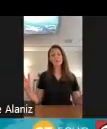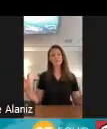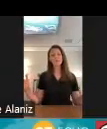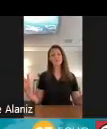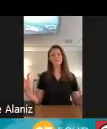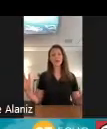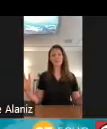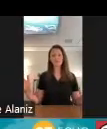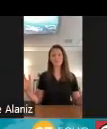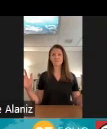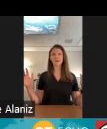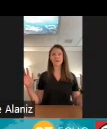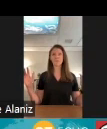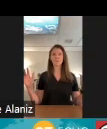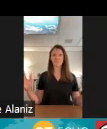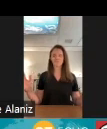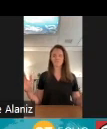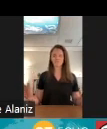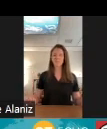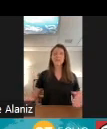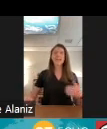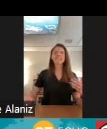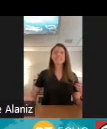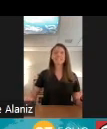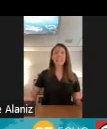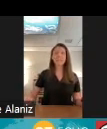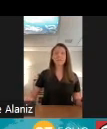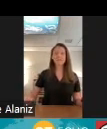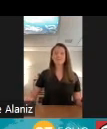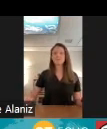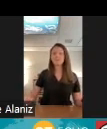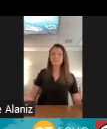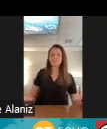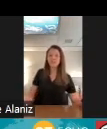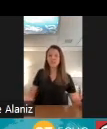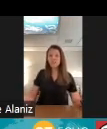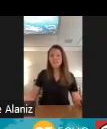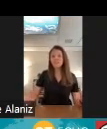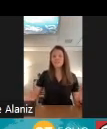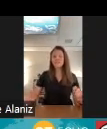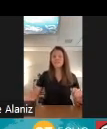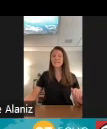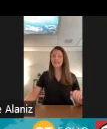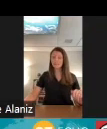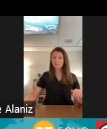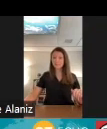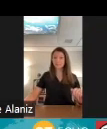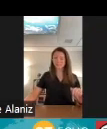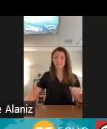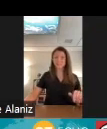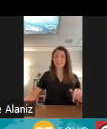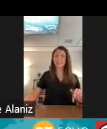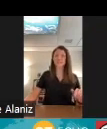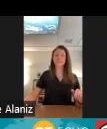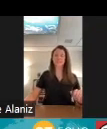big umbrella of cognitive processes. And today we're going to be focusing on three of the key elements of